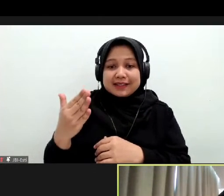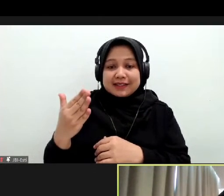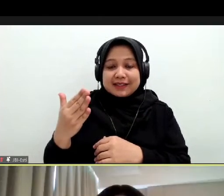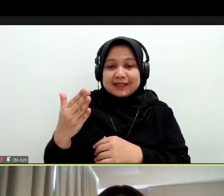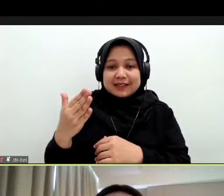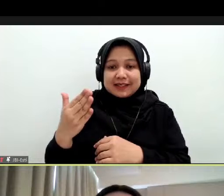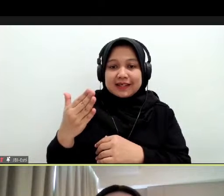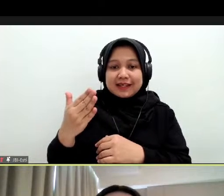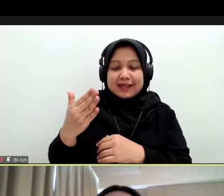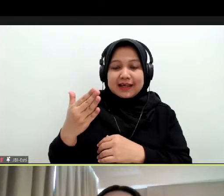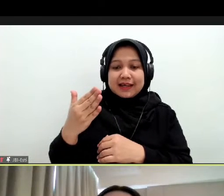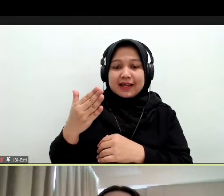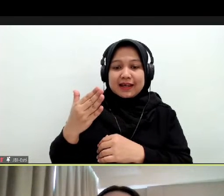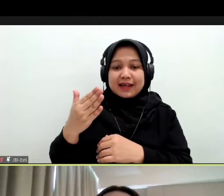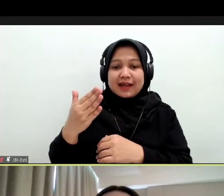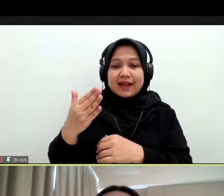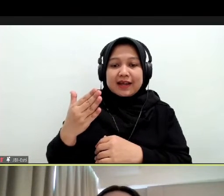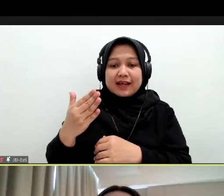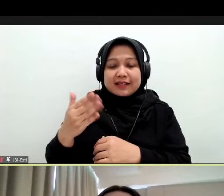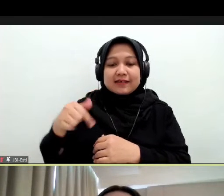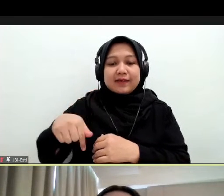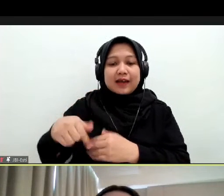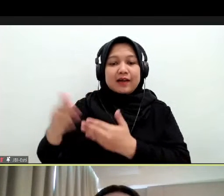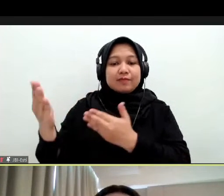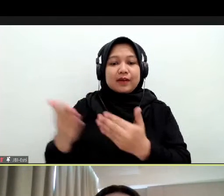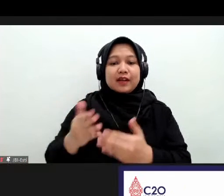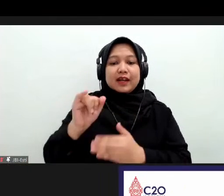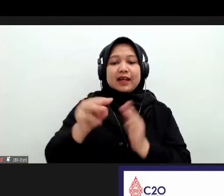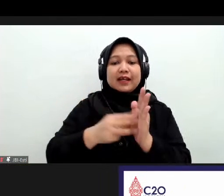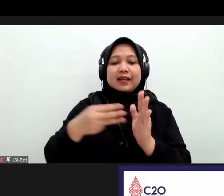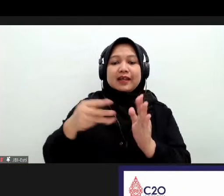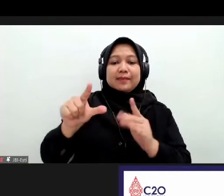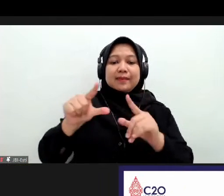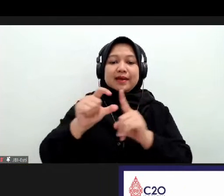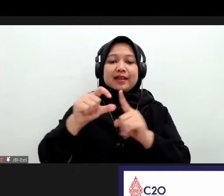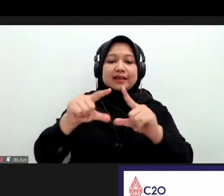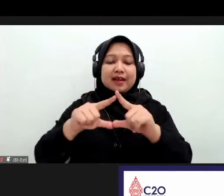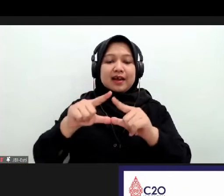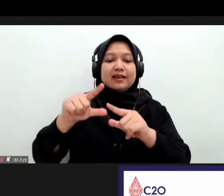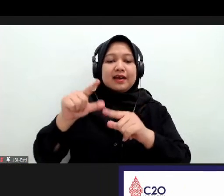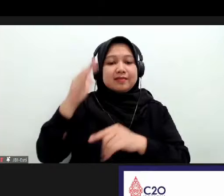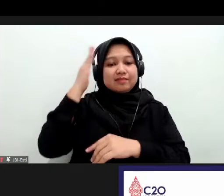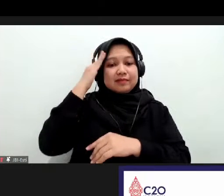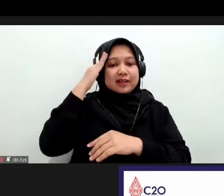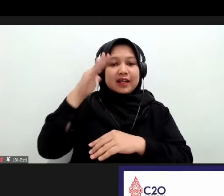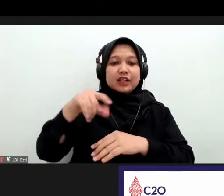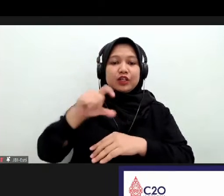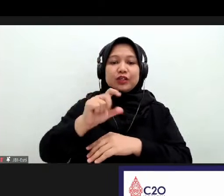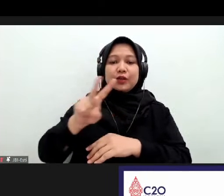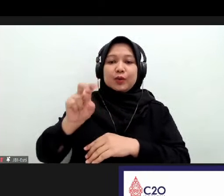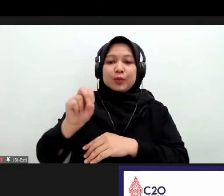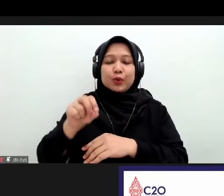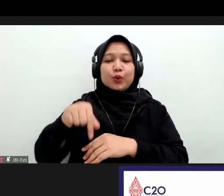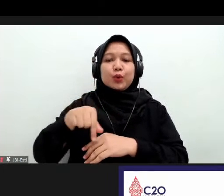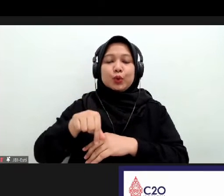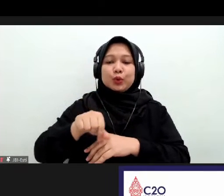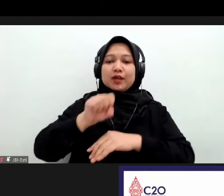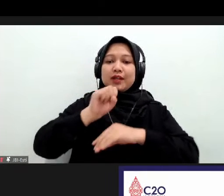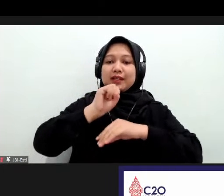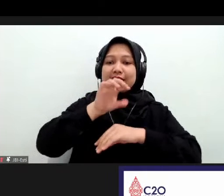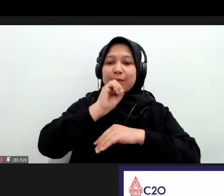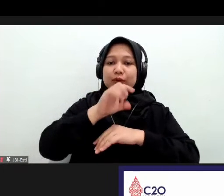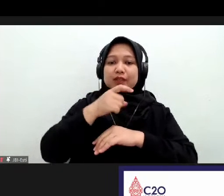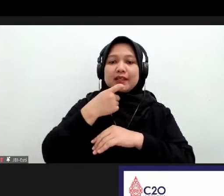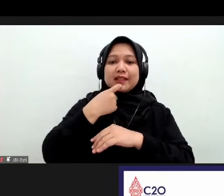Ms. Usnadibrata as Coordinator Working Group Education Digitalisation of Civic Space C20 to give